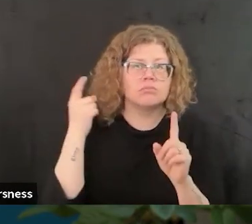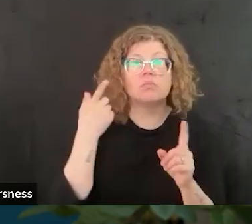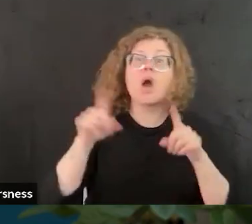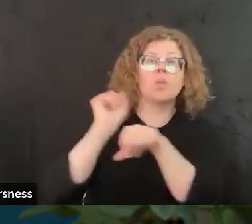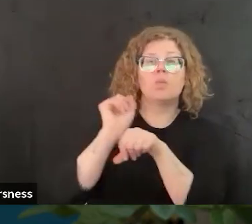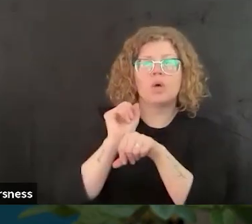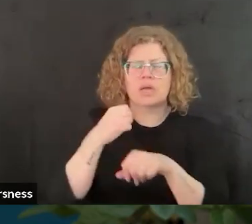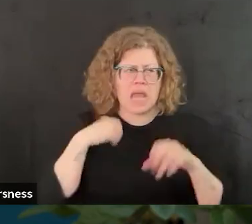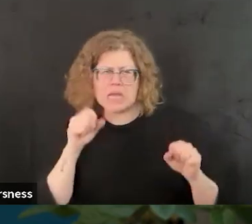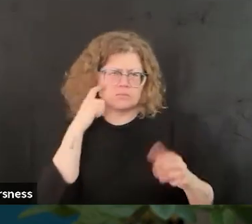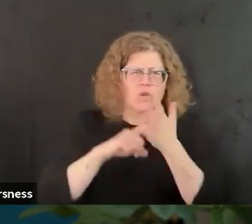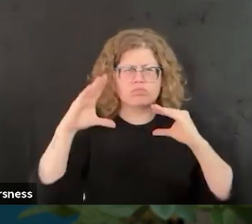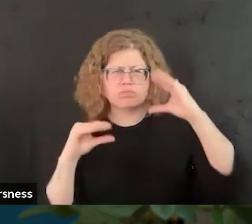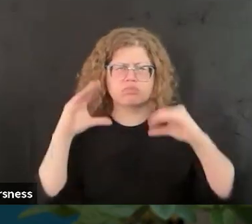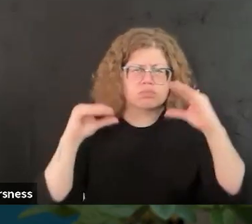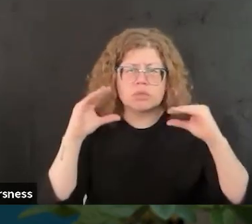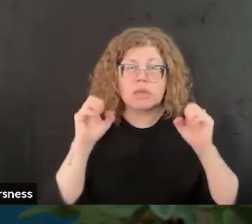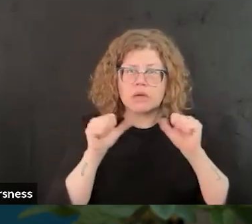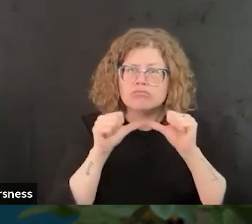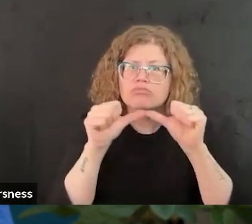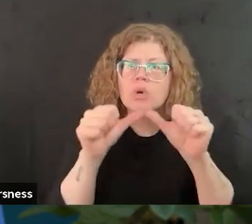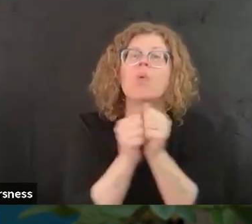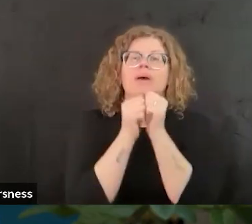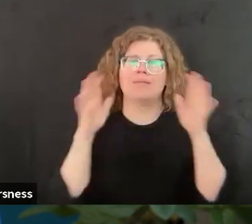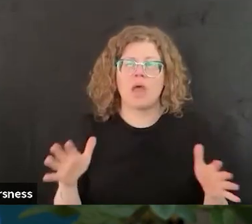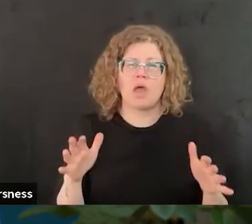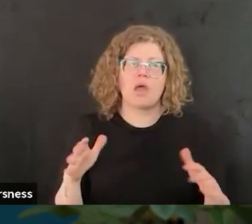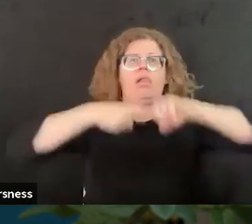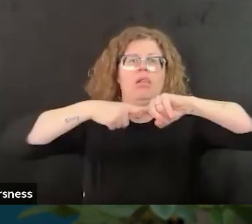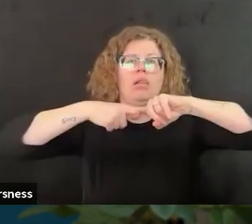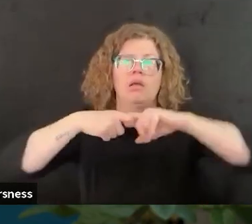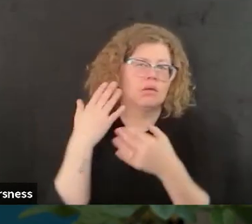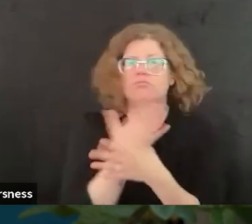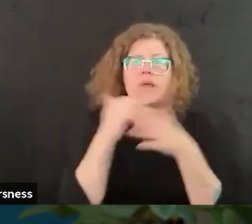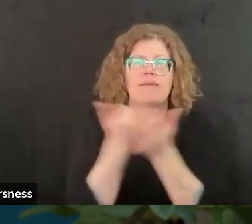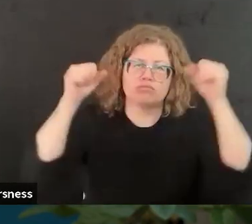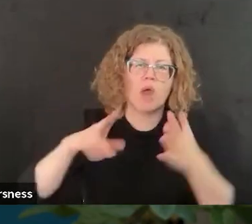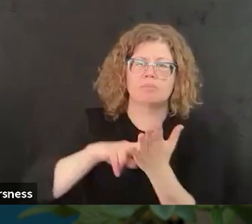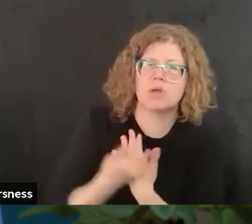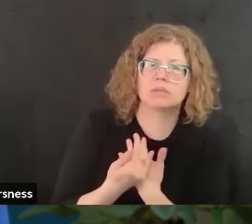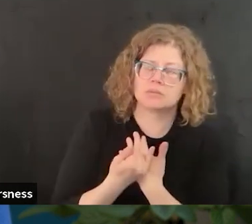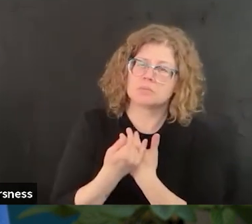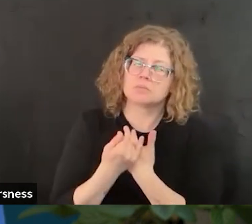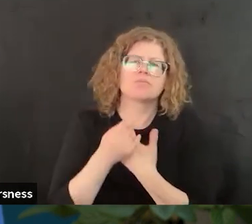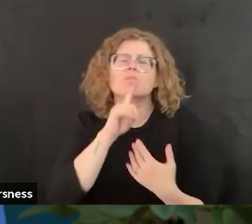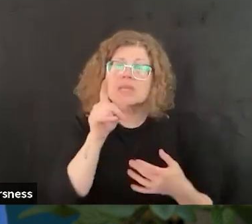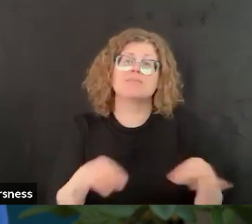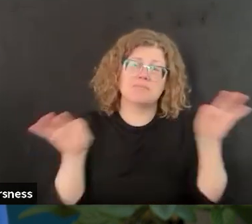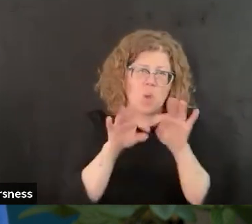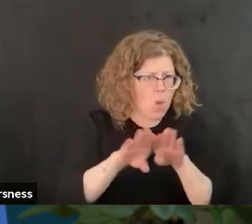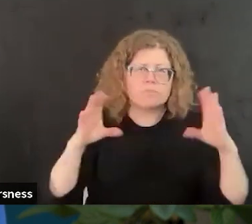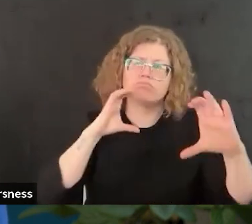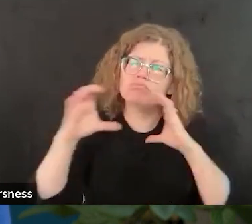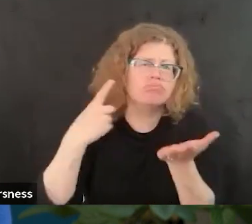make small changes without losing the integrity of the project overall. So just having those